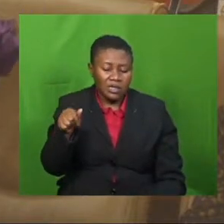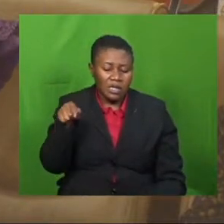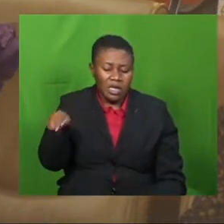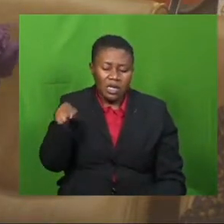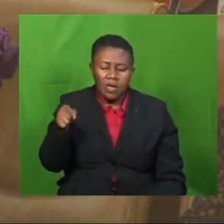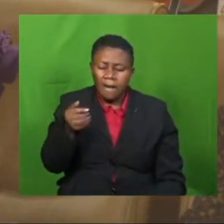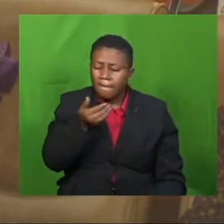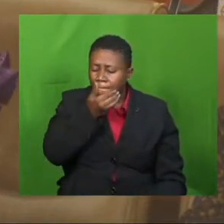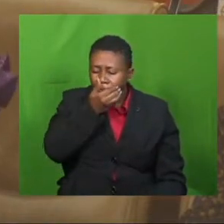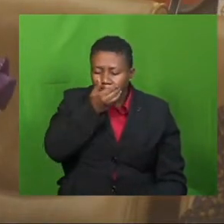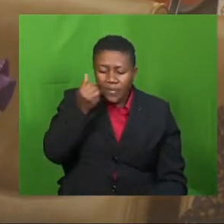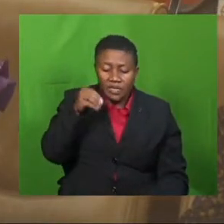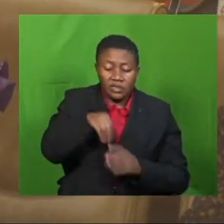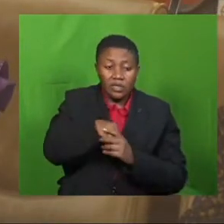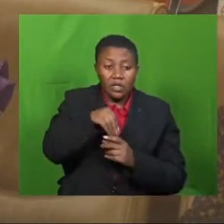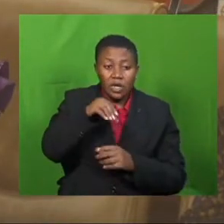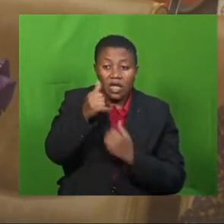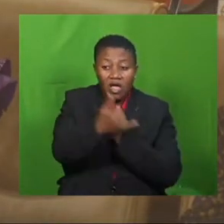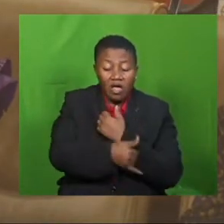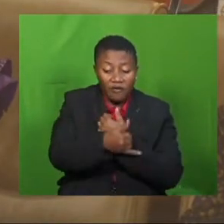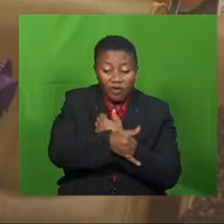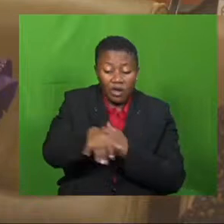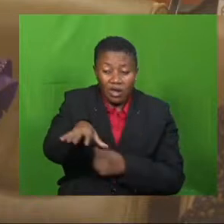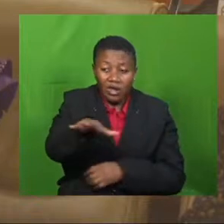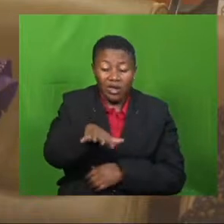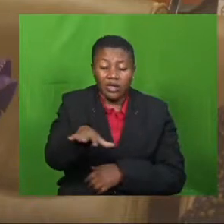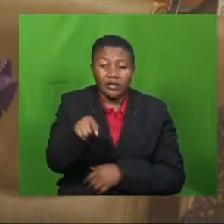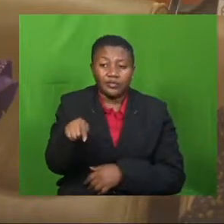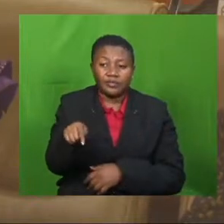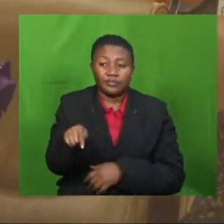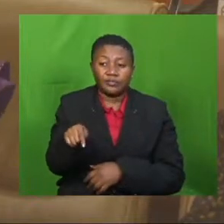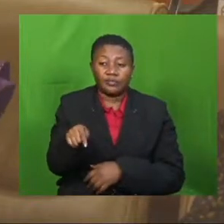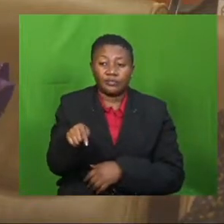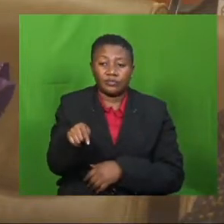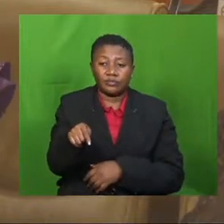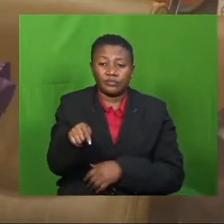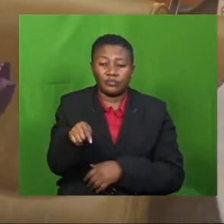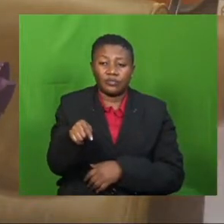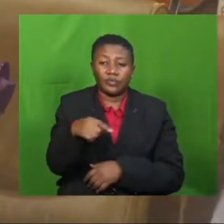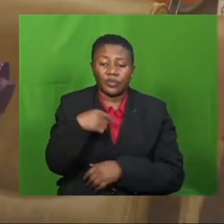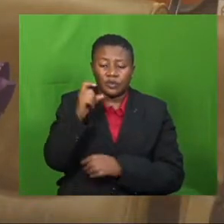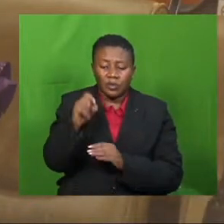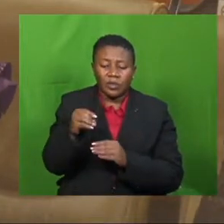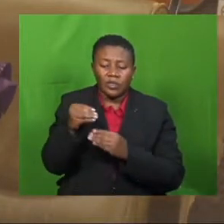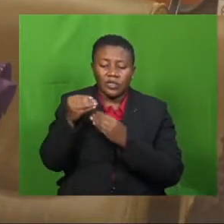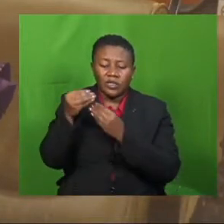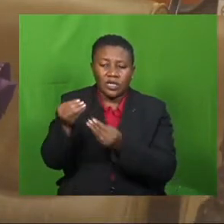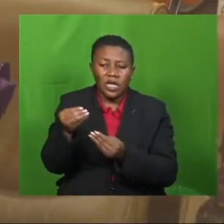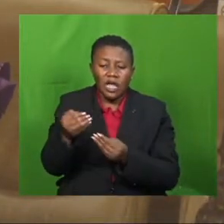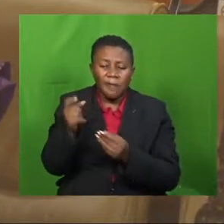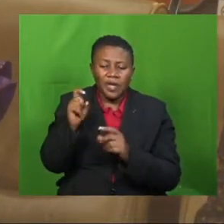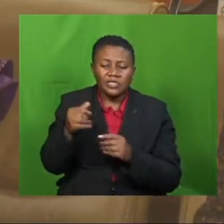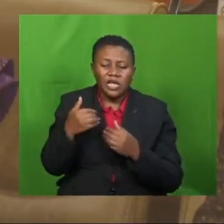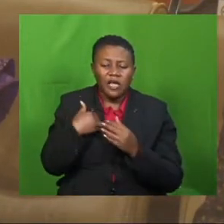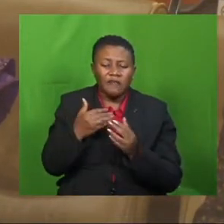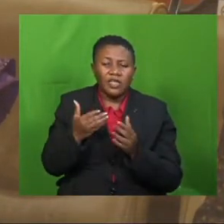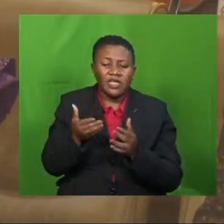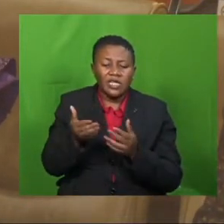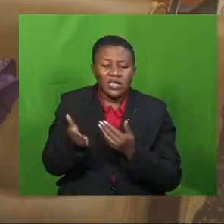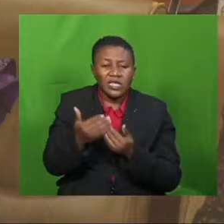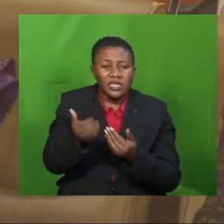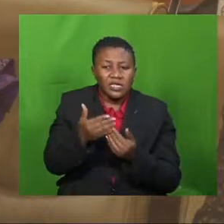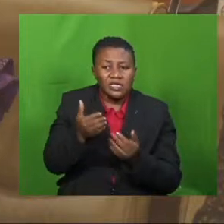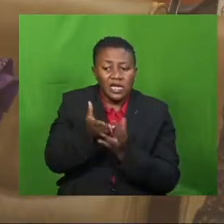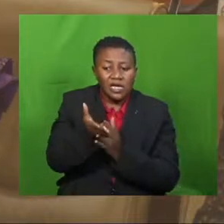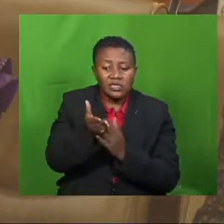So Ghanaian products certified by our Food and Drugs Authority ought to be granted easy access to other markets in the